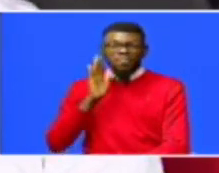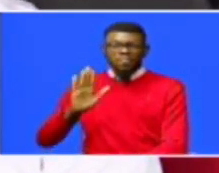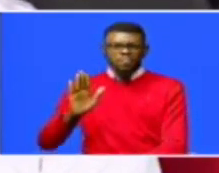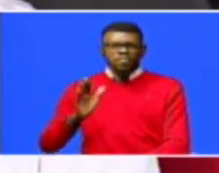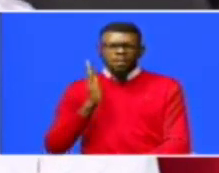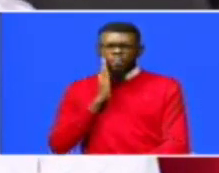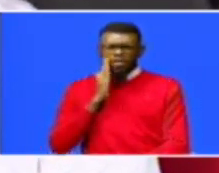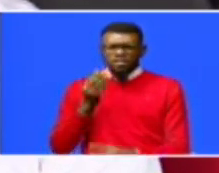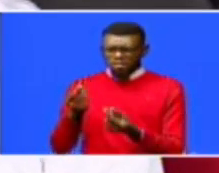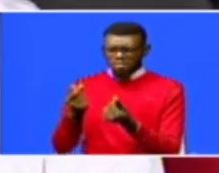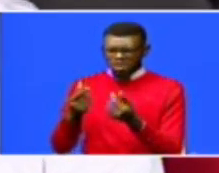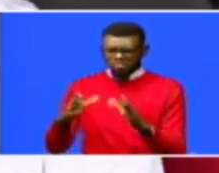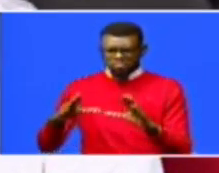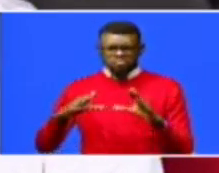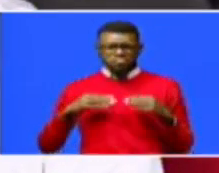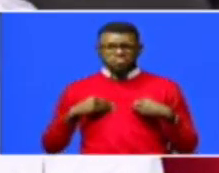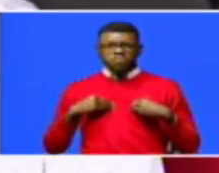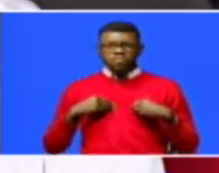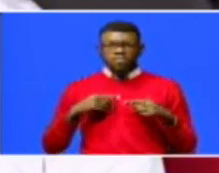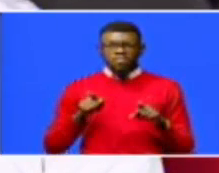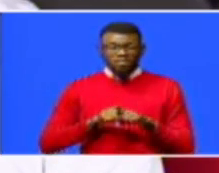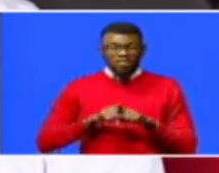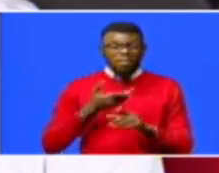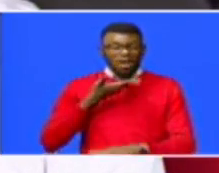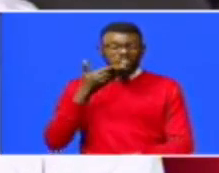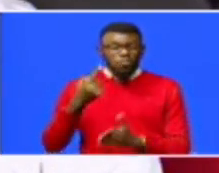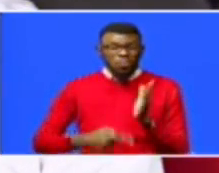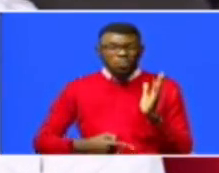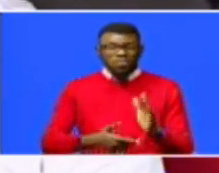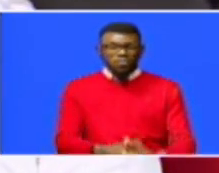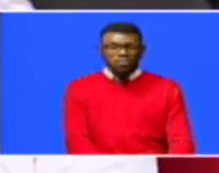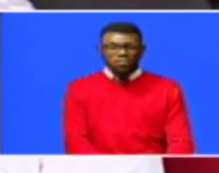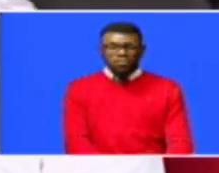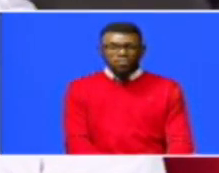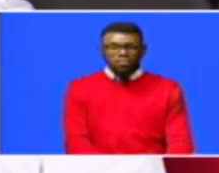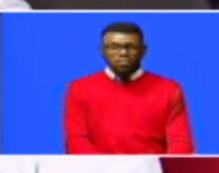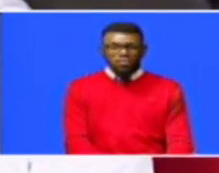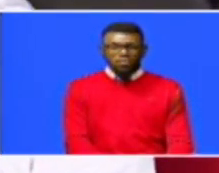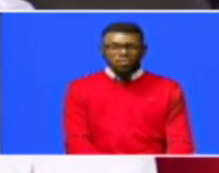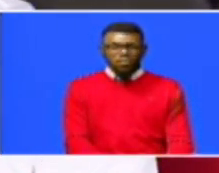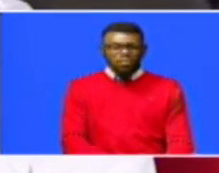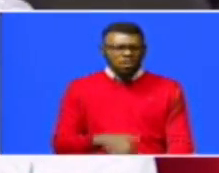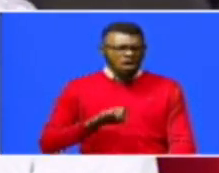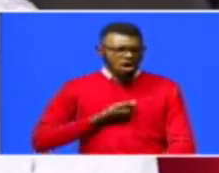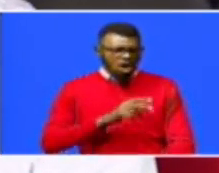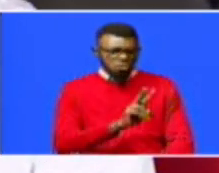was accepting, and her response was that I should proceed on and take